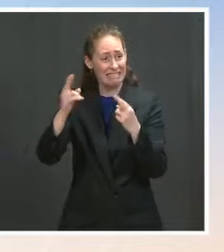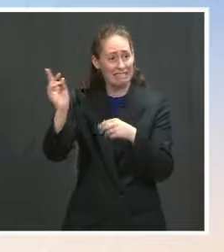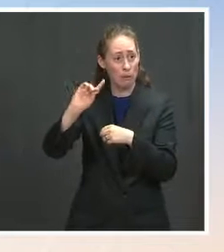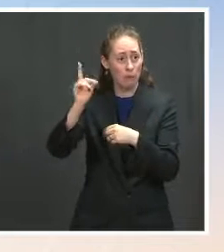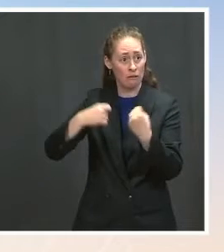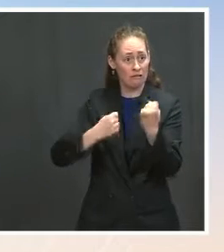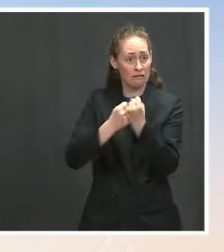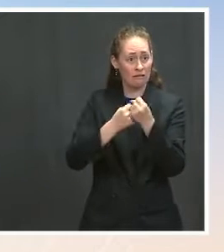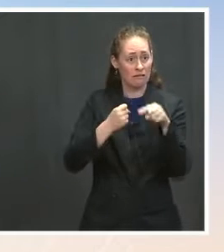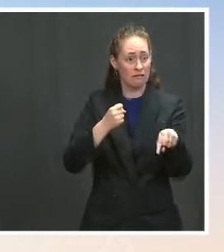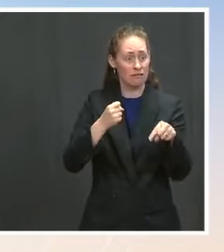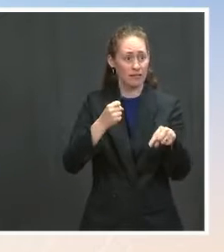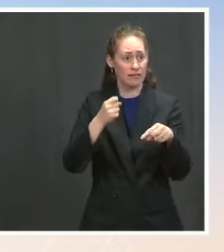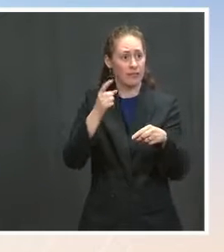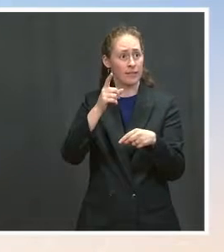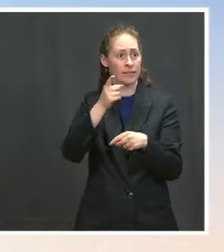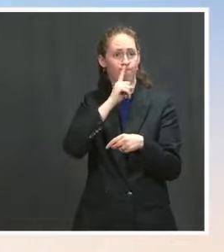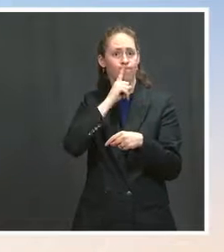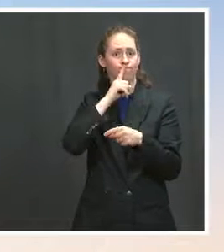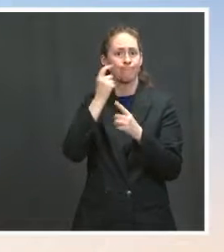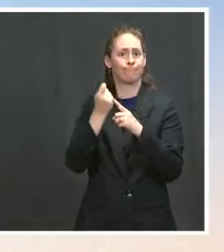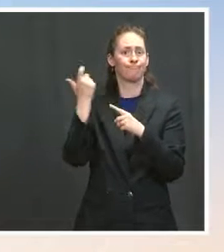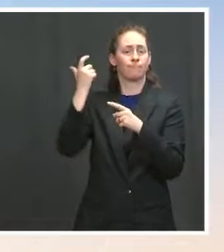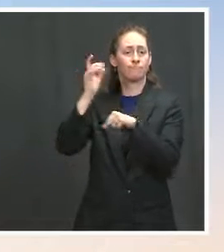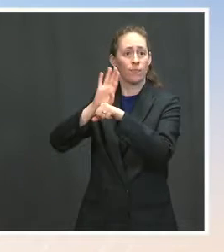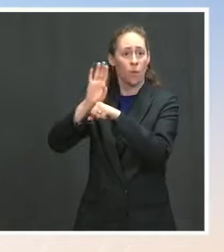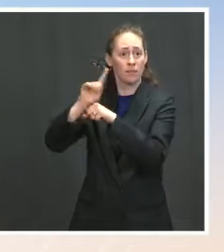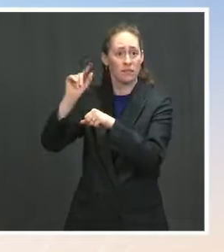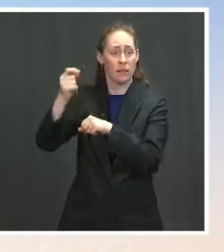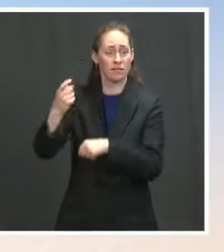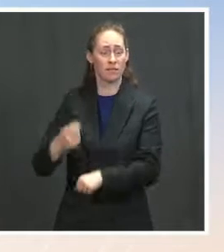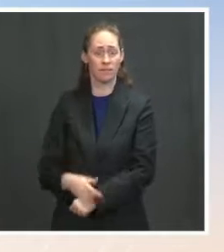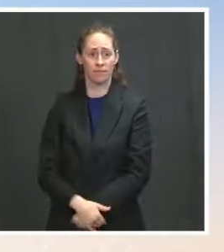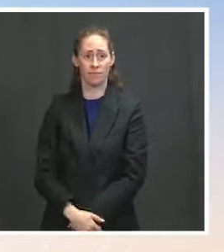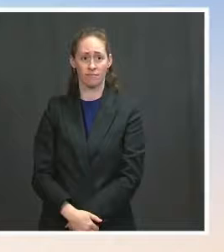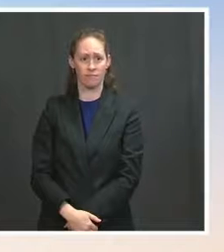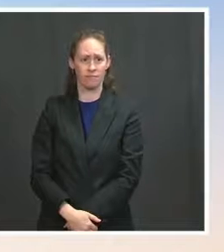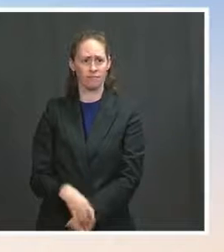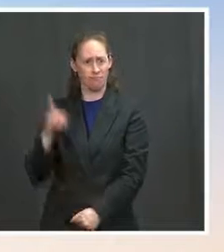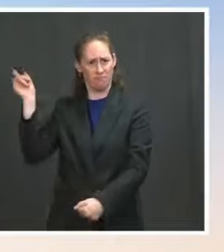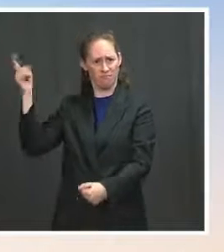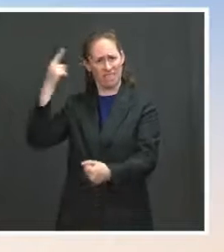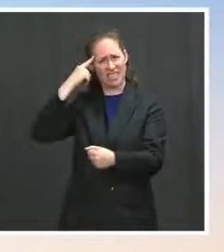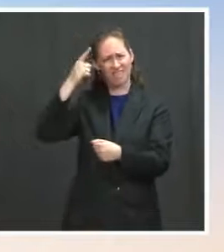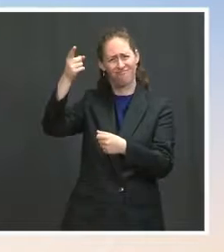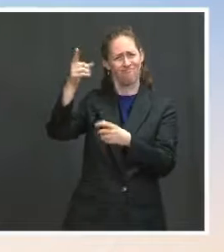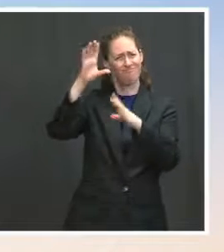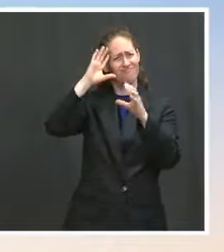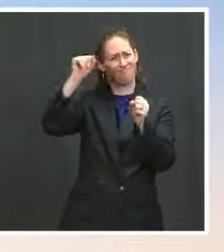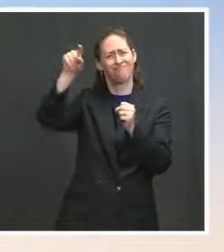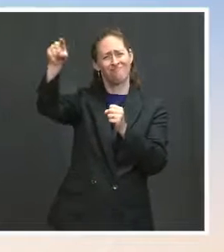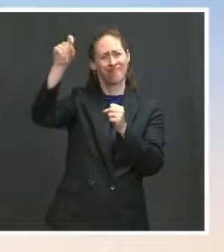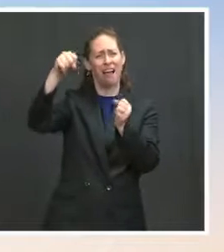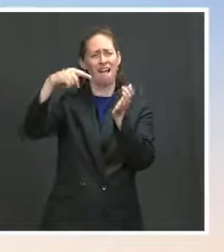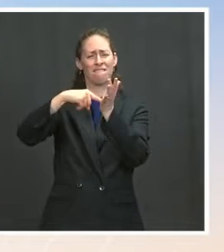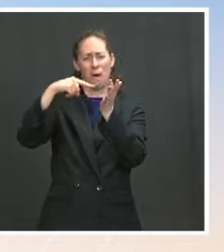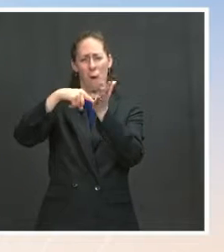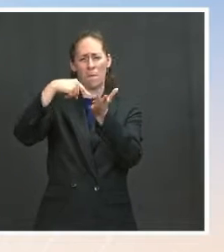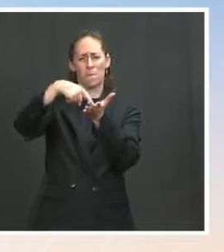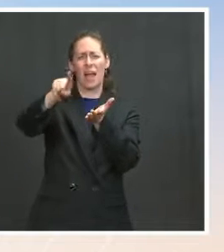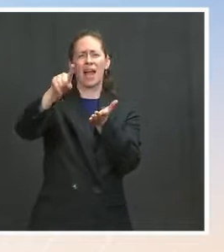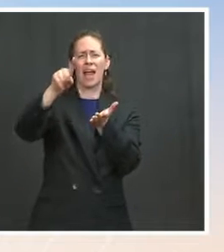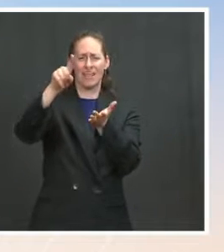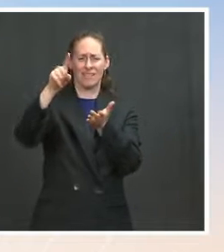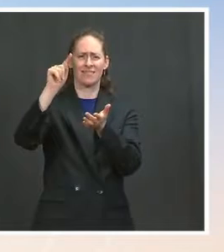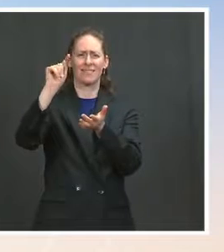to be clear, the president absolutely thinks that corporations can afford to pay more, and especially including corporations that paid zero in